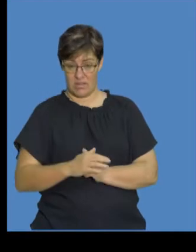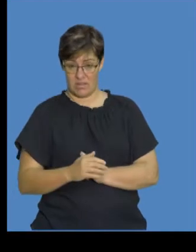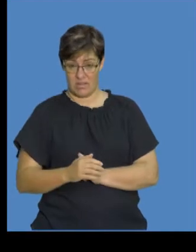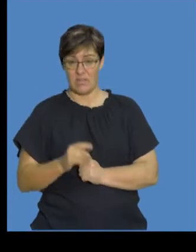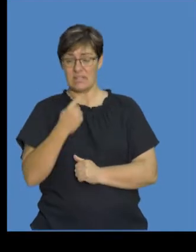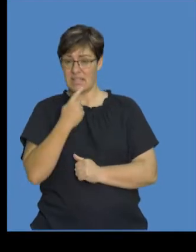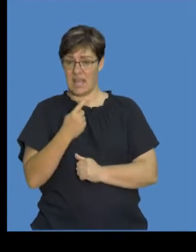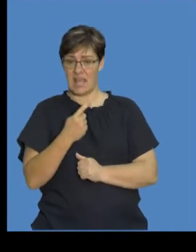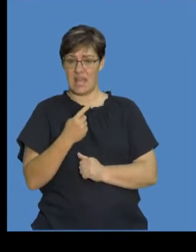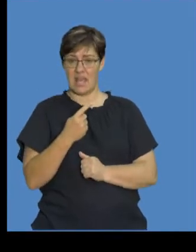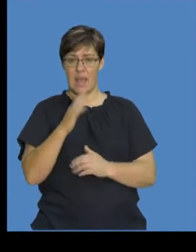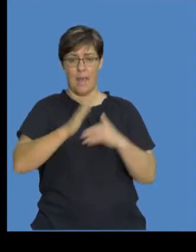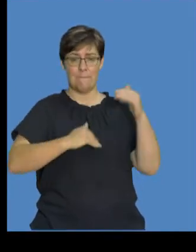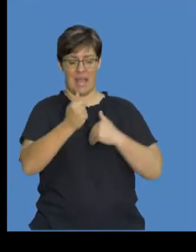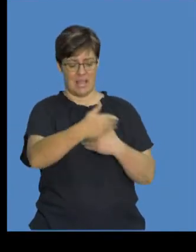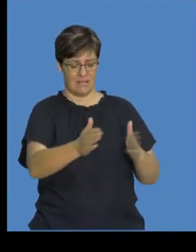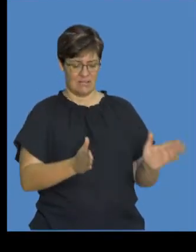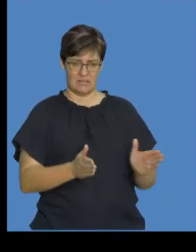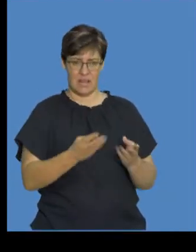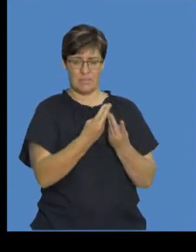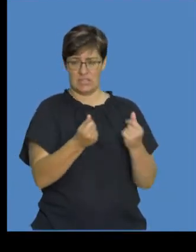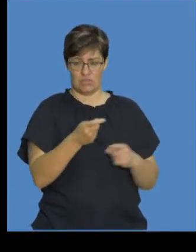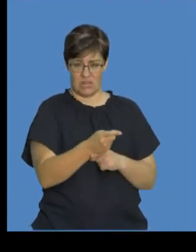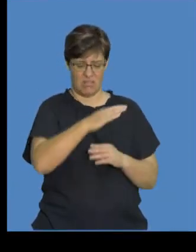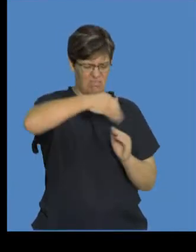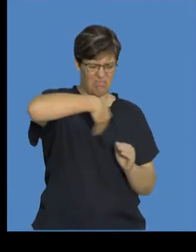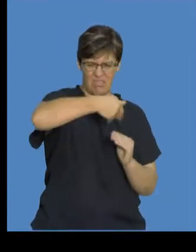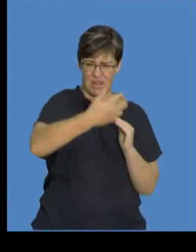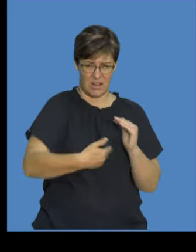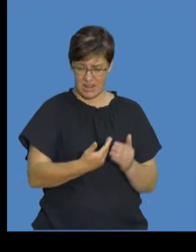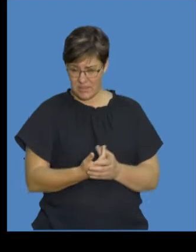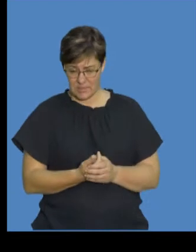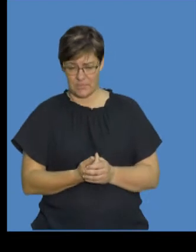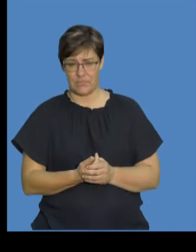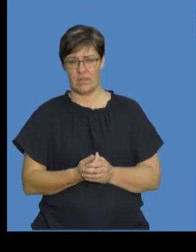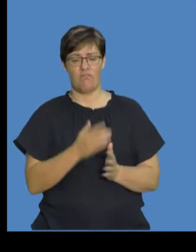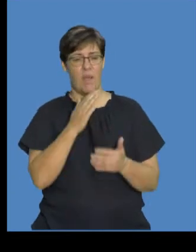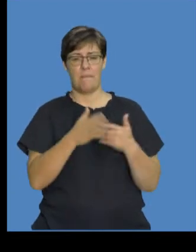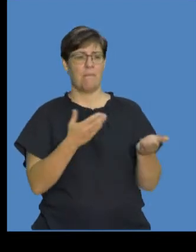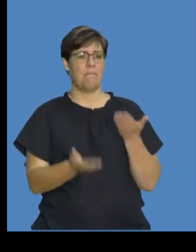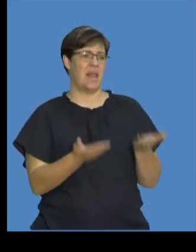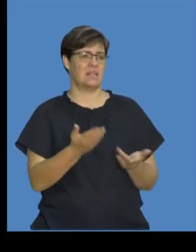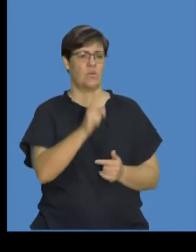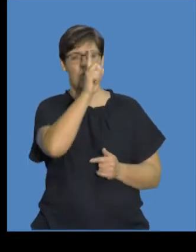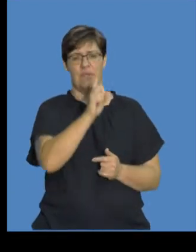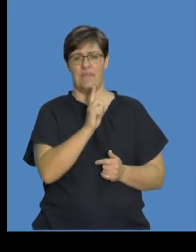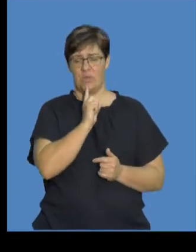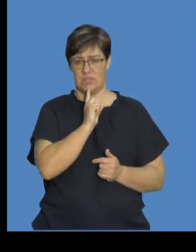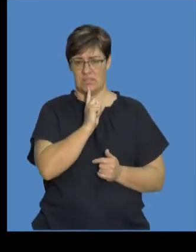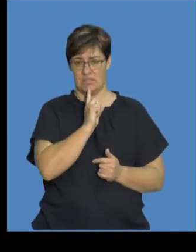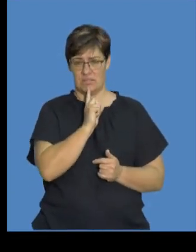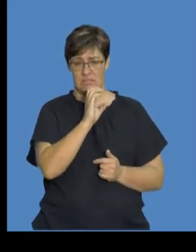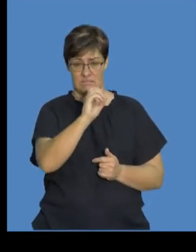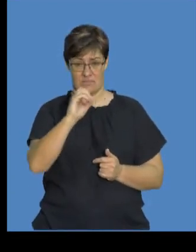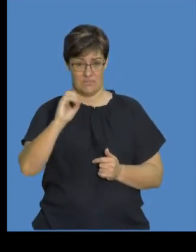saying? If this is my packing materials, and I had a balance of